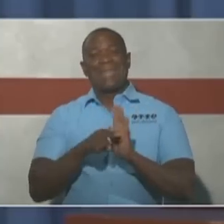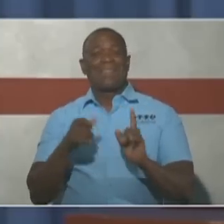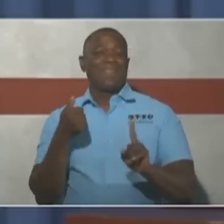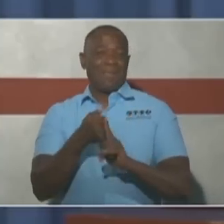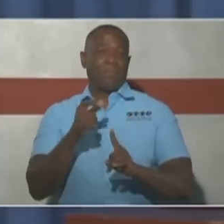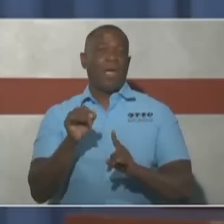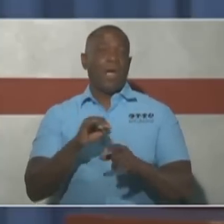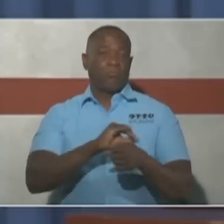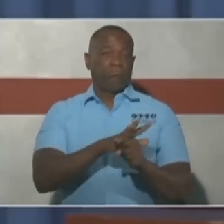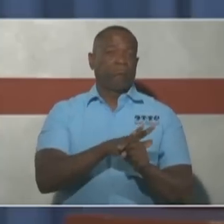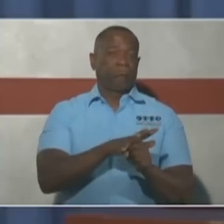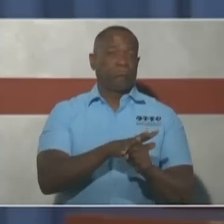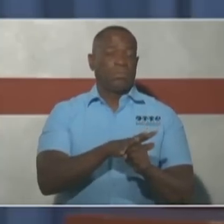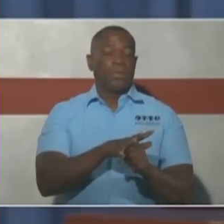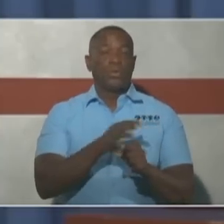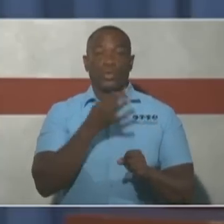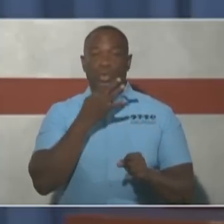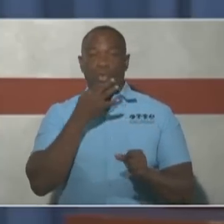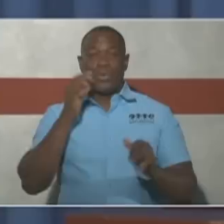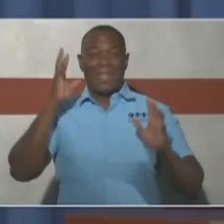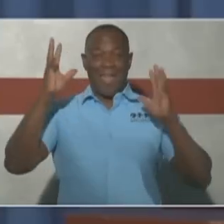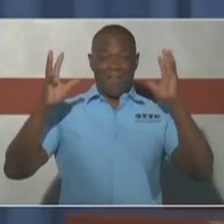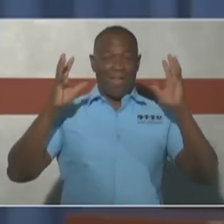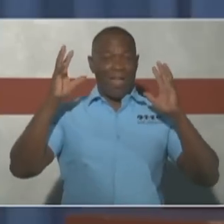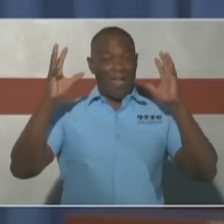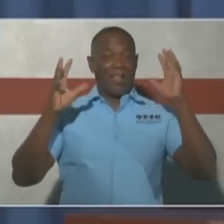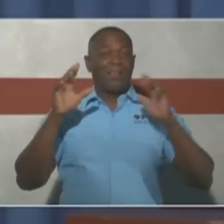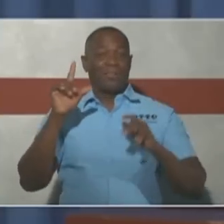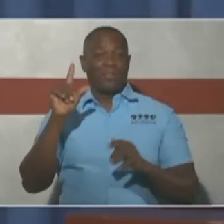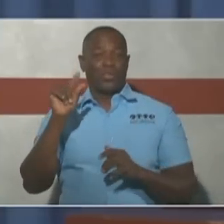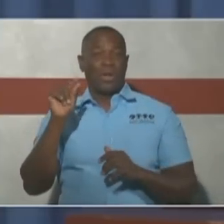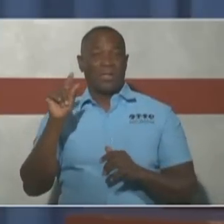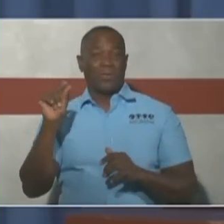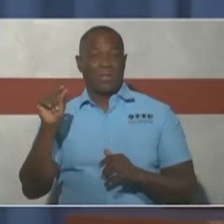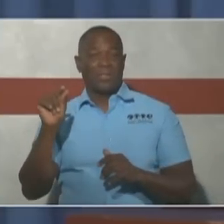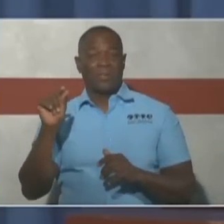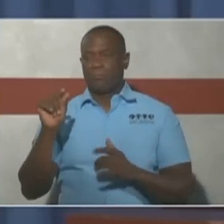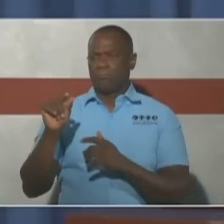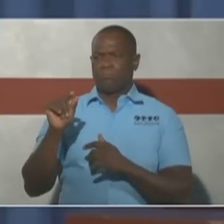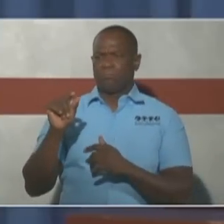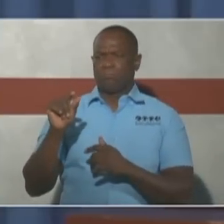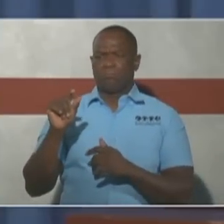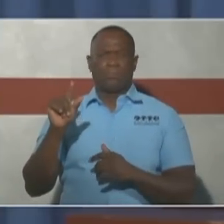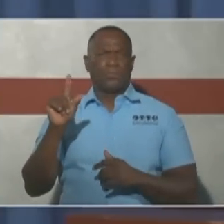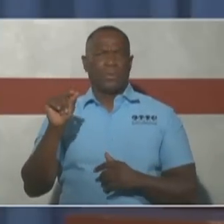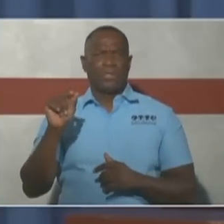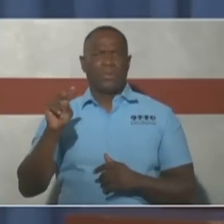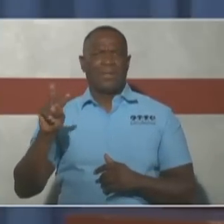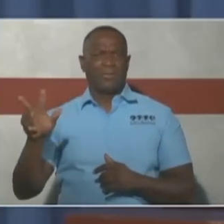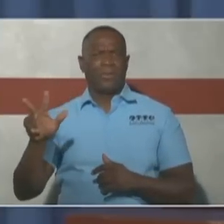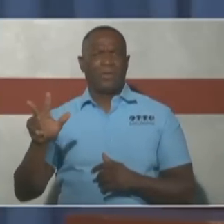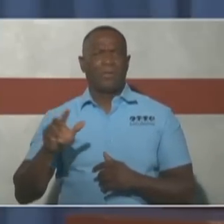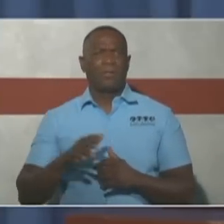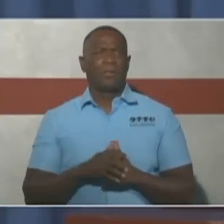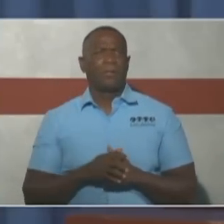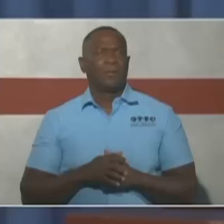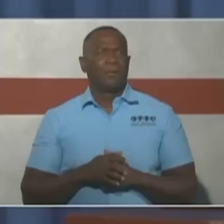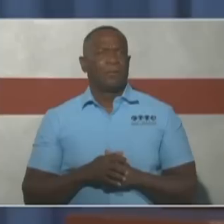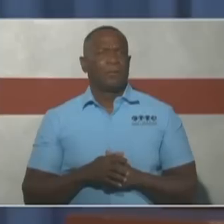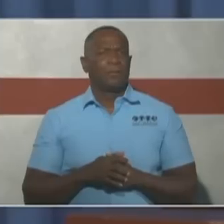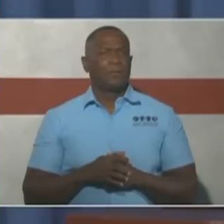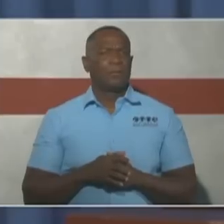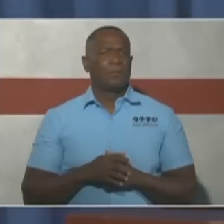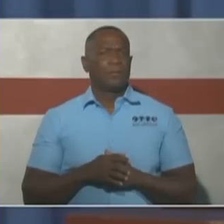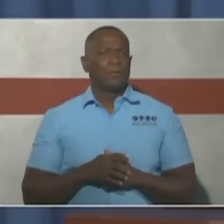identified World Health Organization recommended public health measures in reducing the negative impact of COVID-19. We